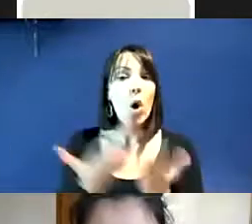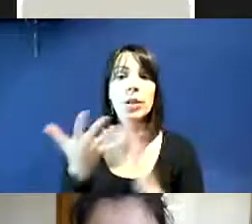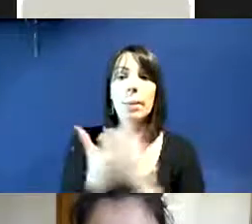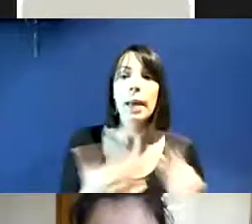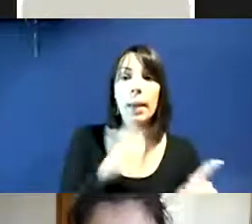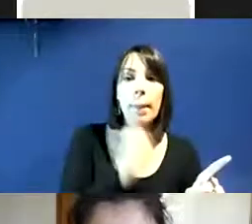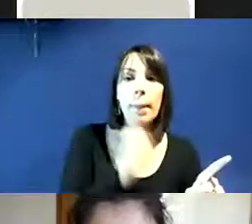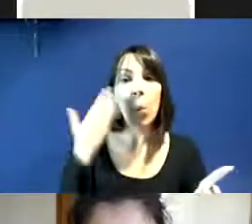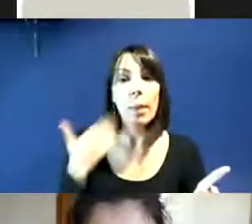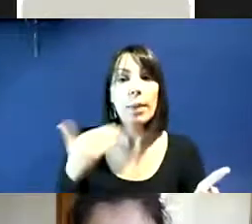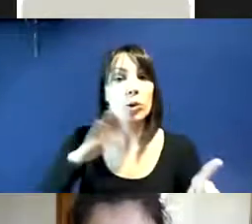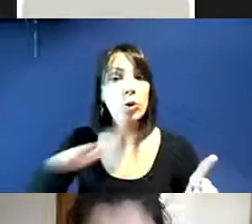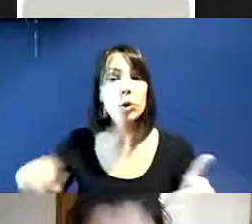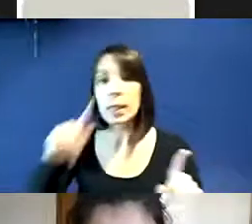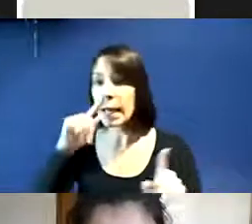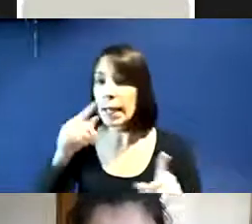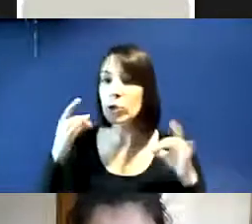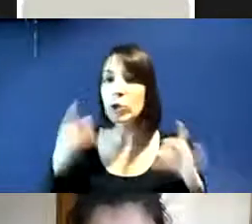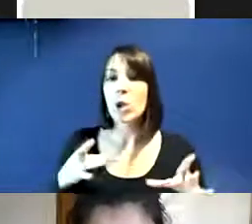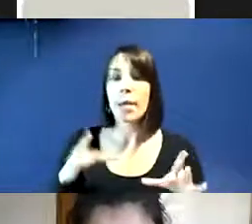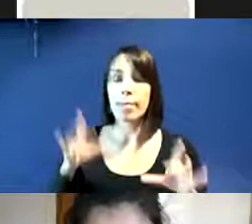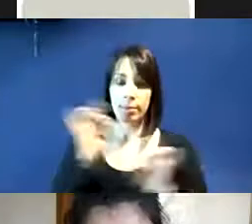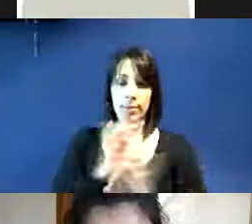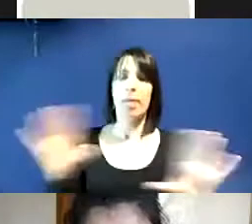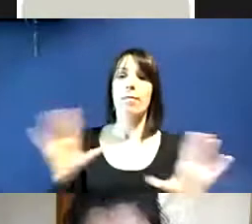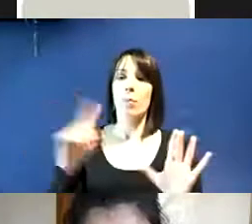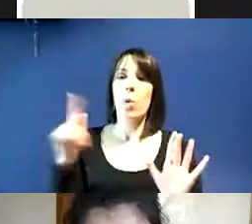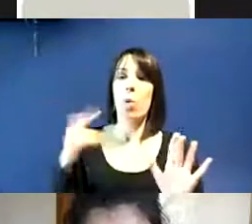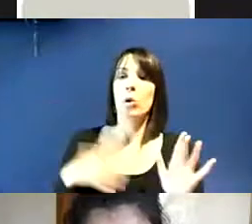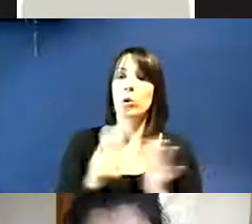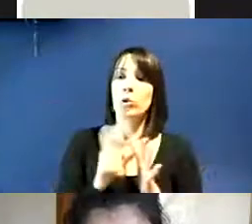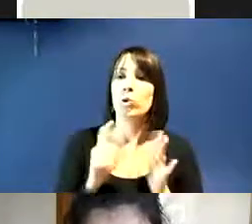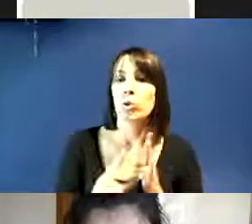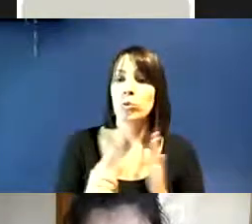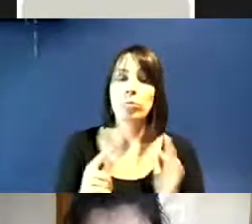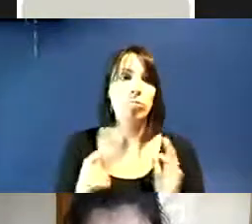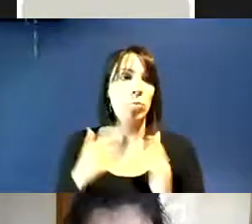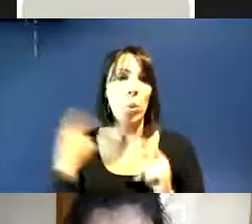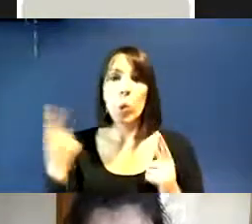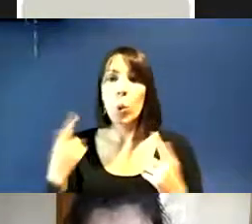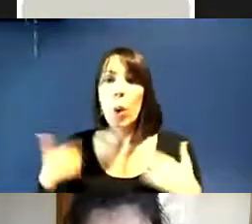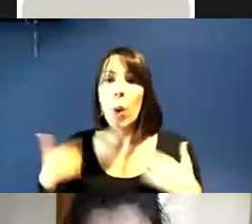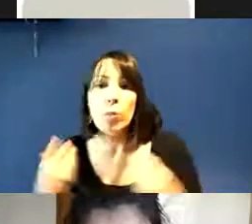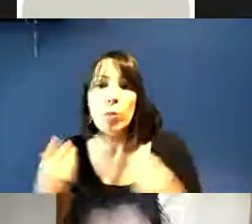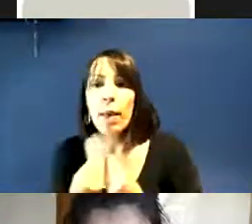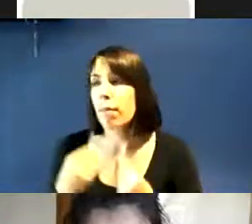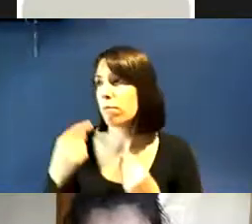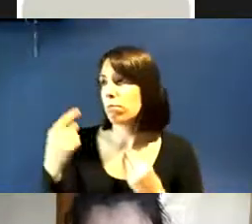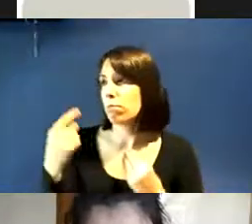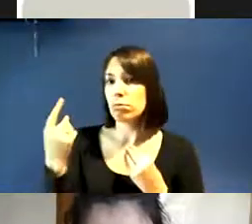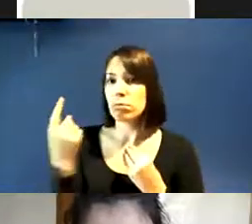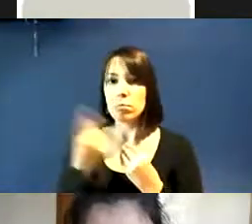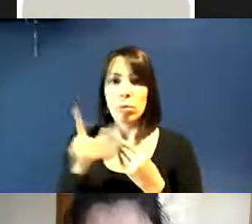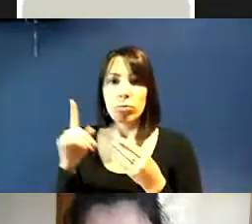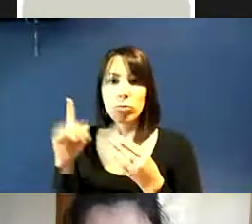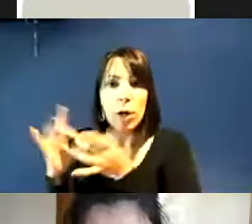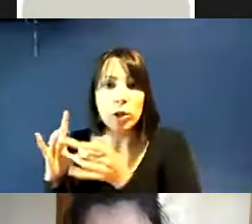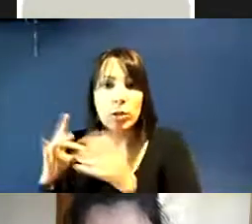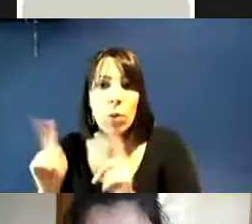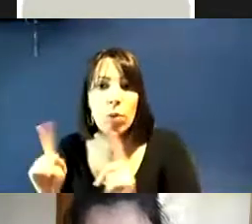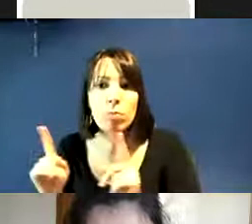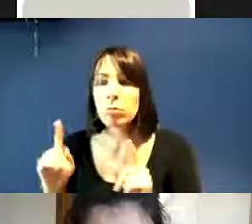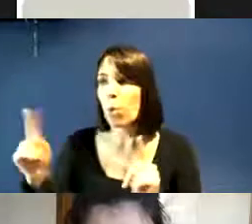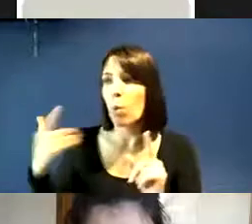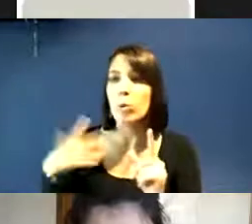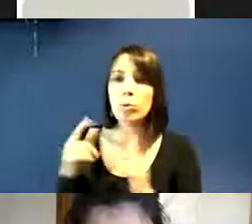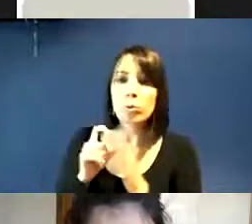want to be, can choose who they want to be with, can choose what they want to do with their lives. And our children